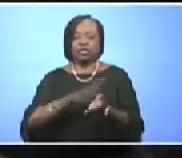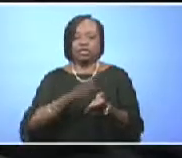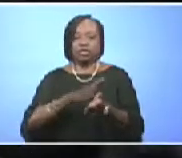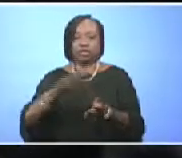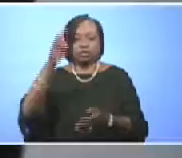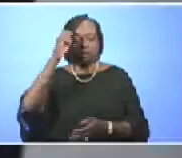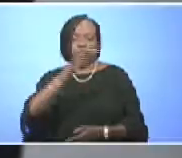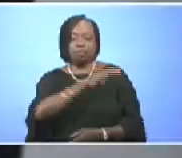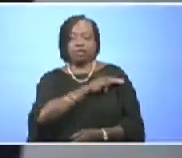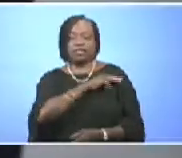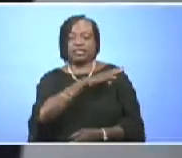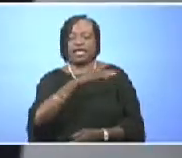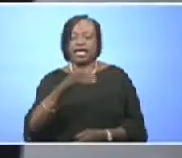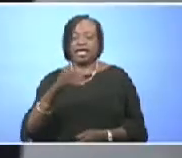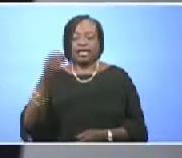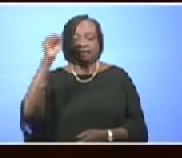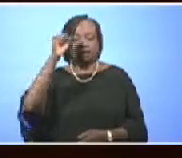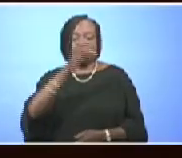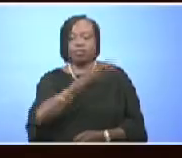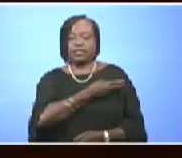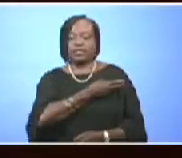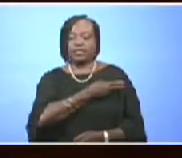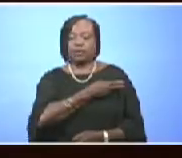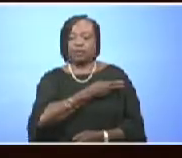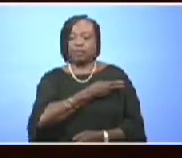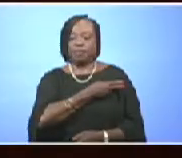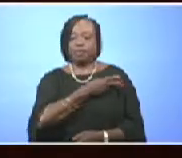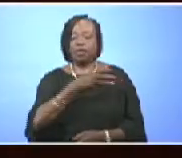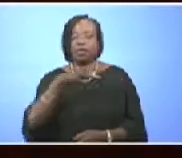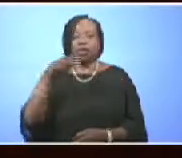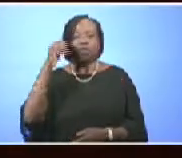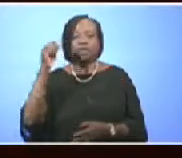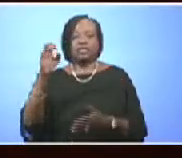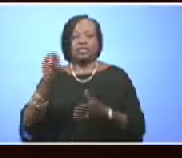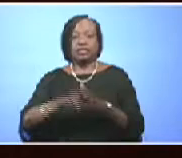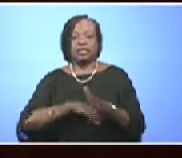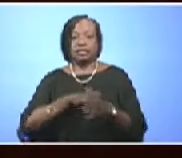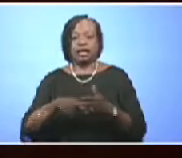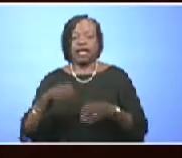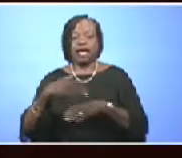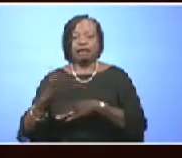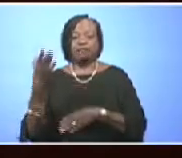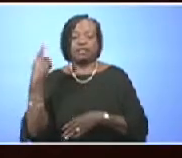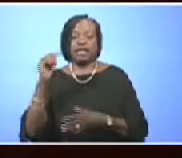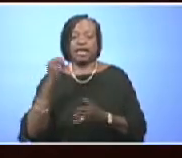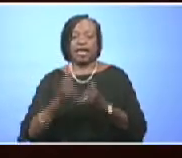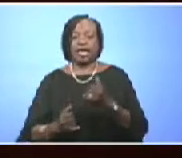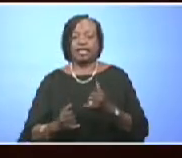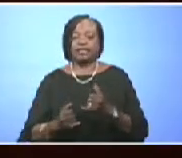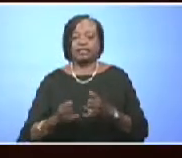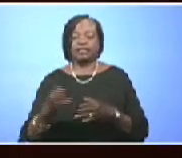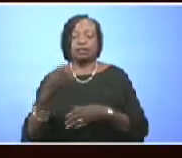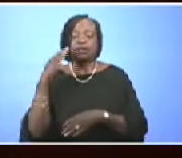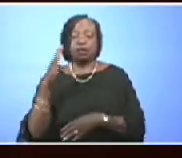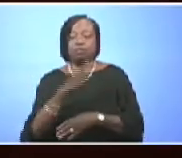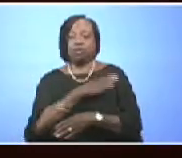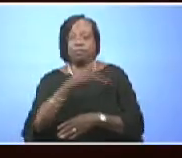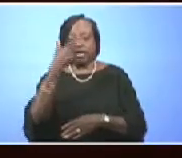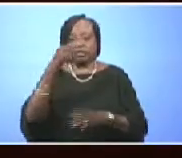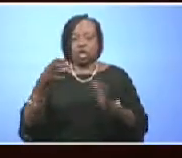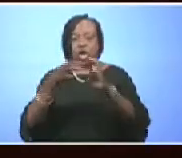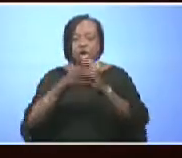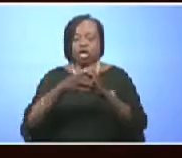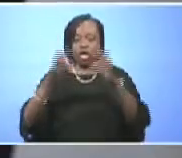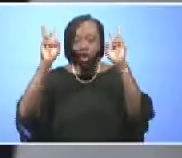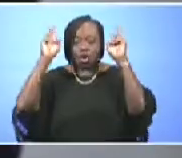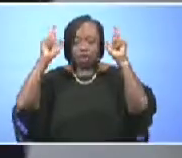Stephen Holowesko were constituted after the last board was asked to resign, with the minister citing it to be locking horns on critical